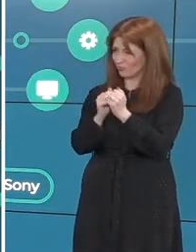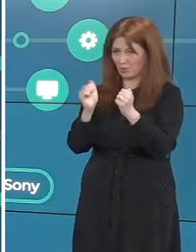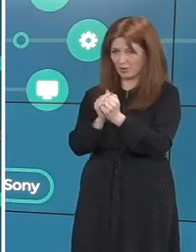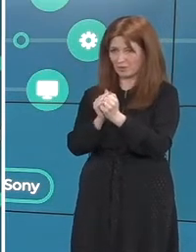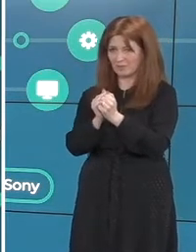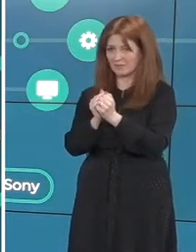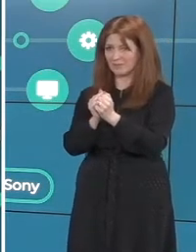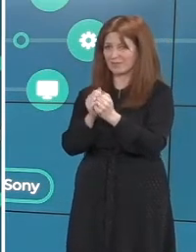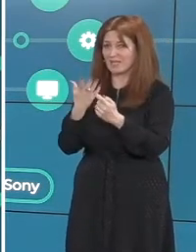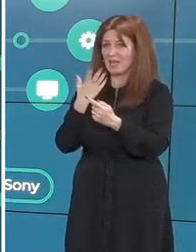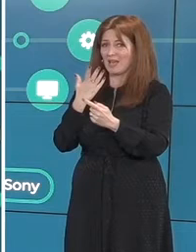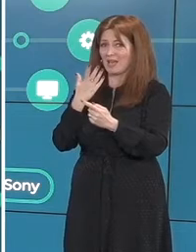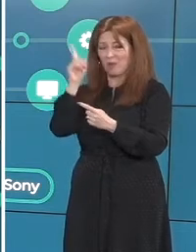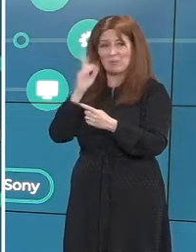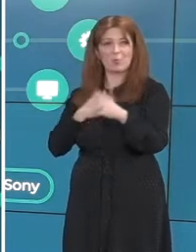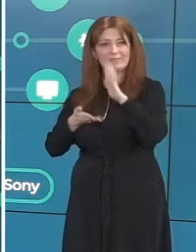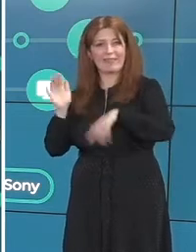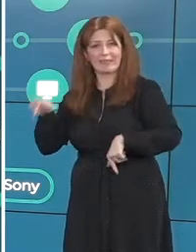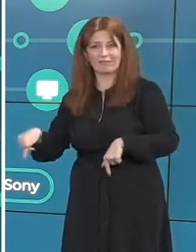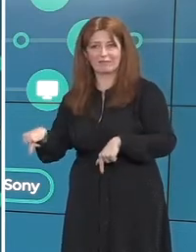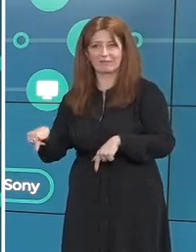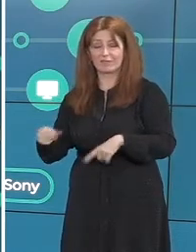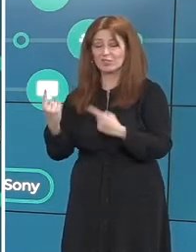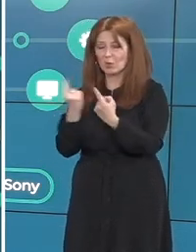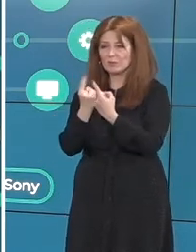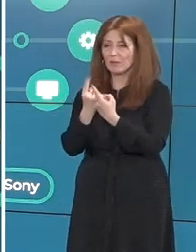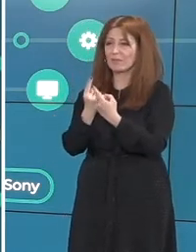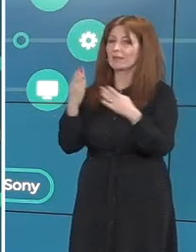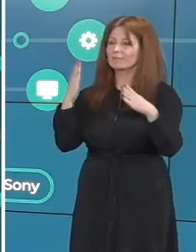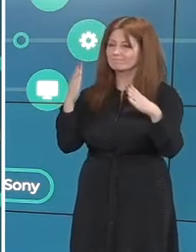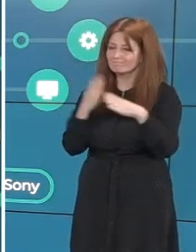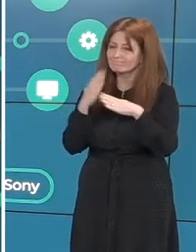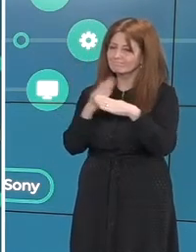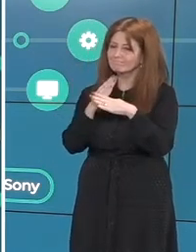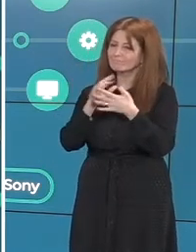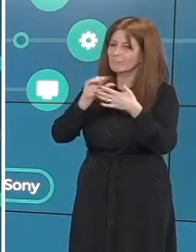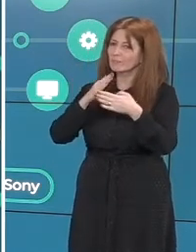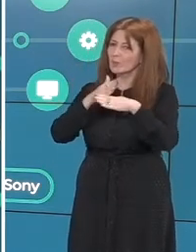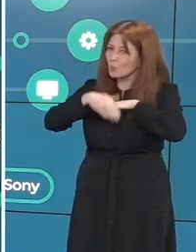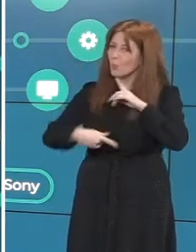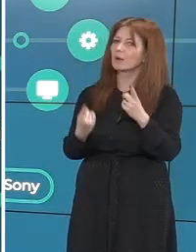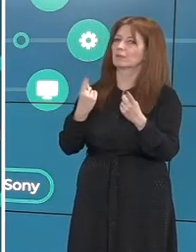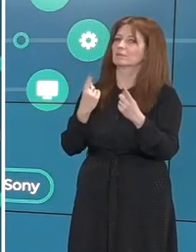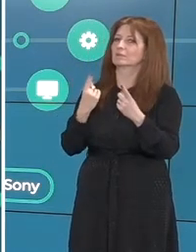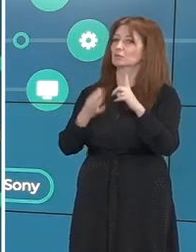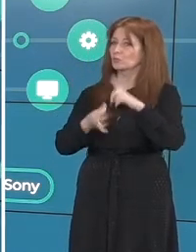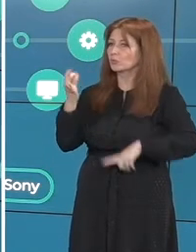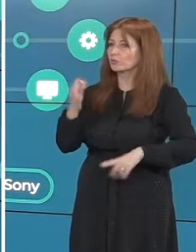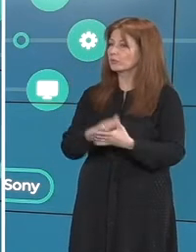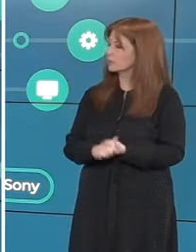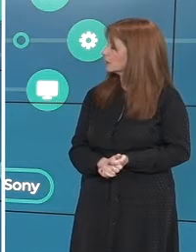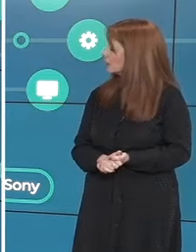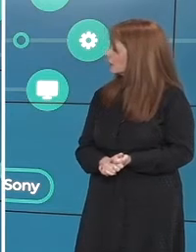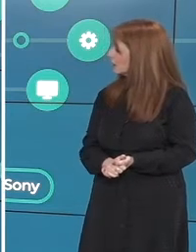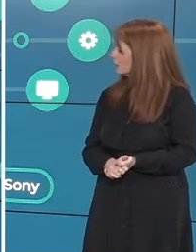leave. So this is something we're actively working hard to make better as quickly as we can. That's great. Excellent.